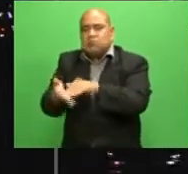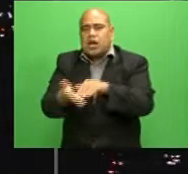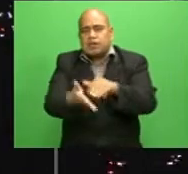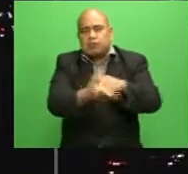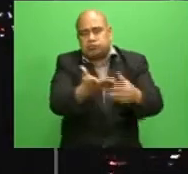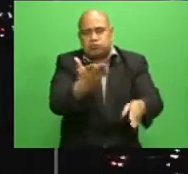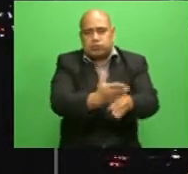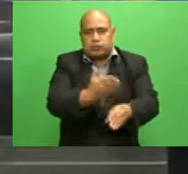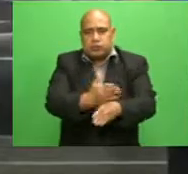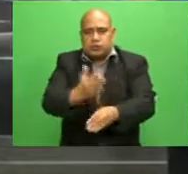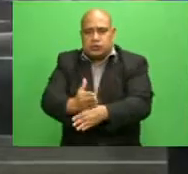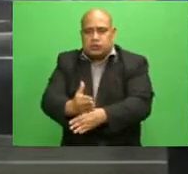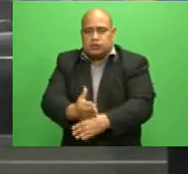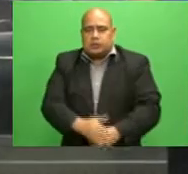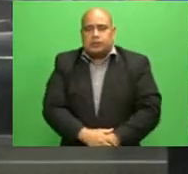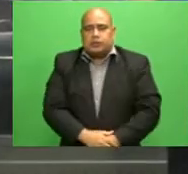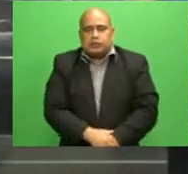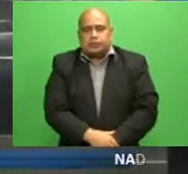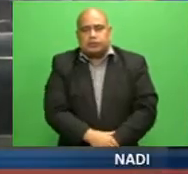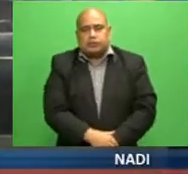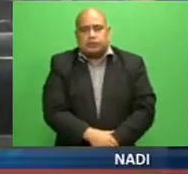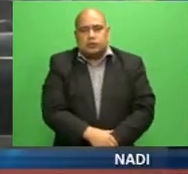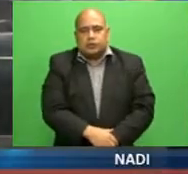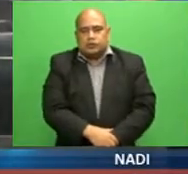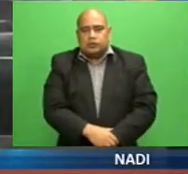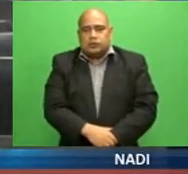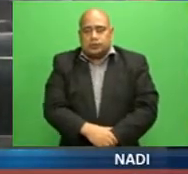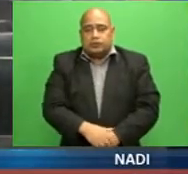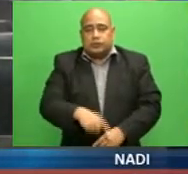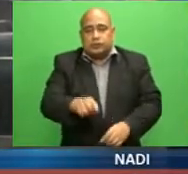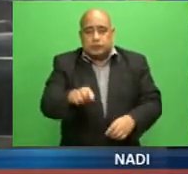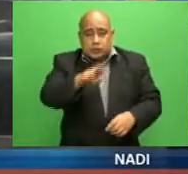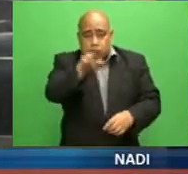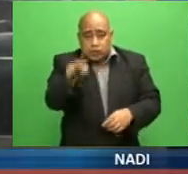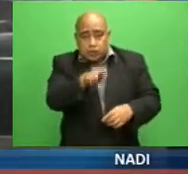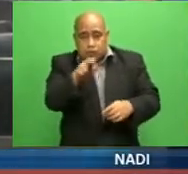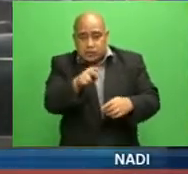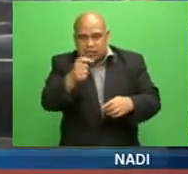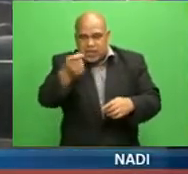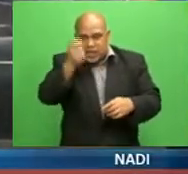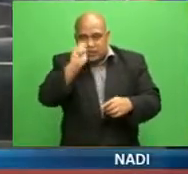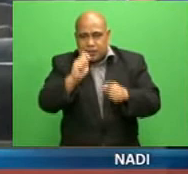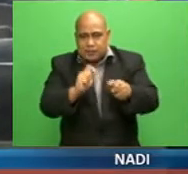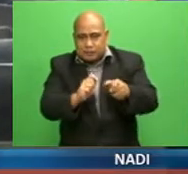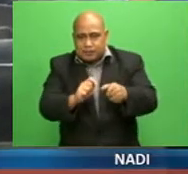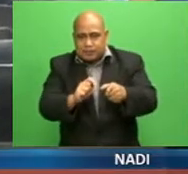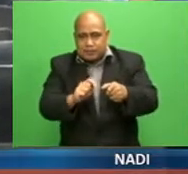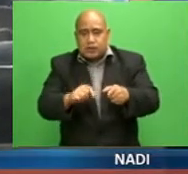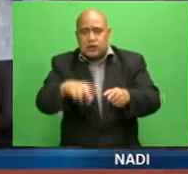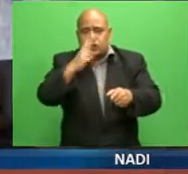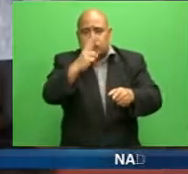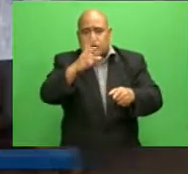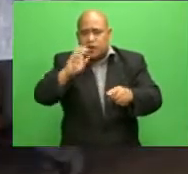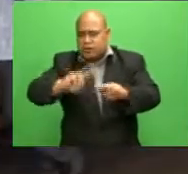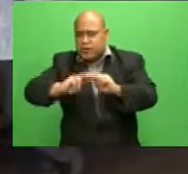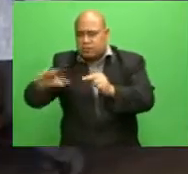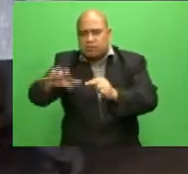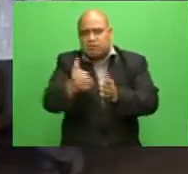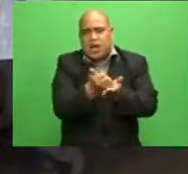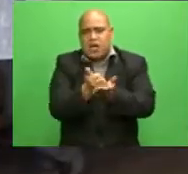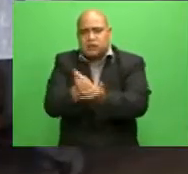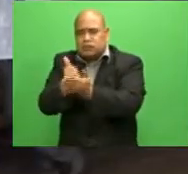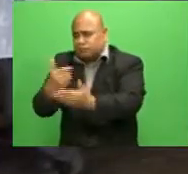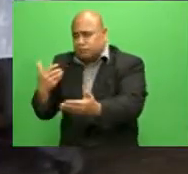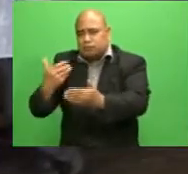more. The Rotary Club has already assisted 200 families so far, but says the work